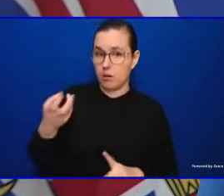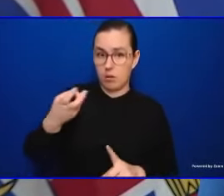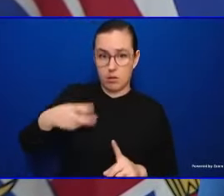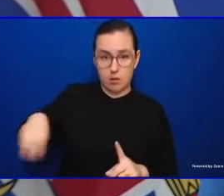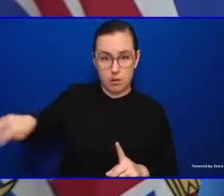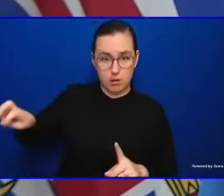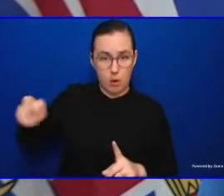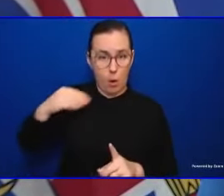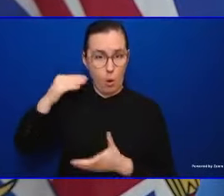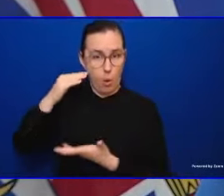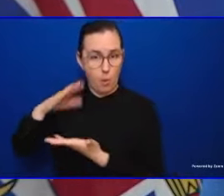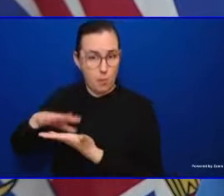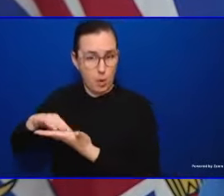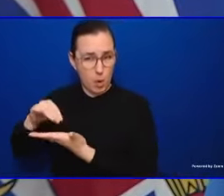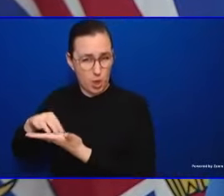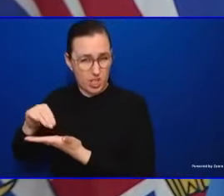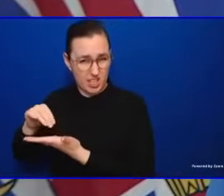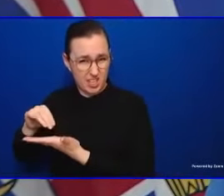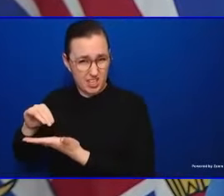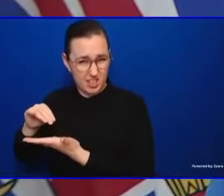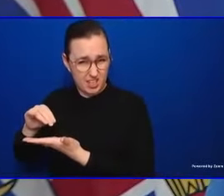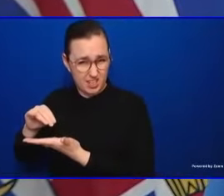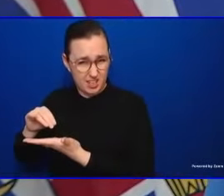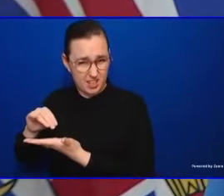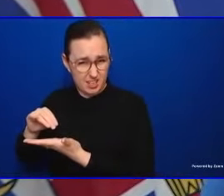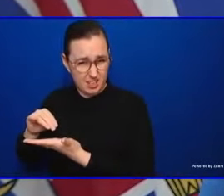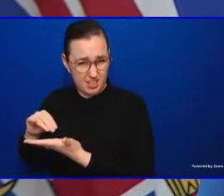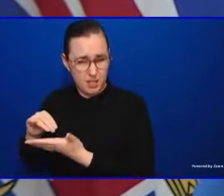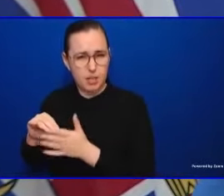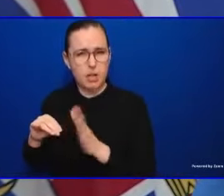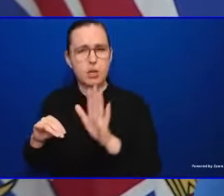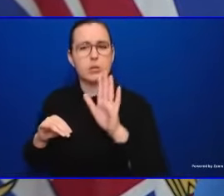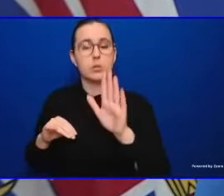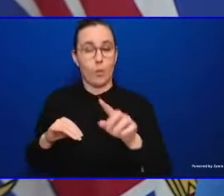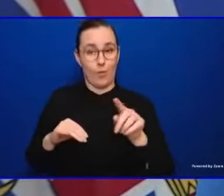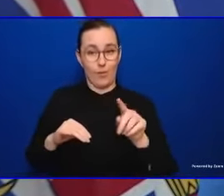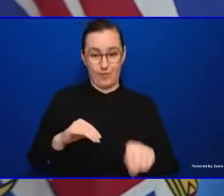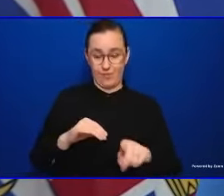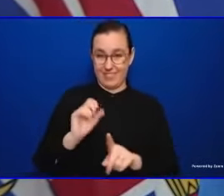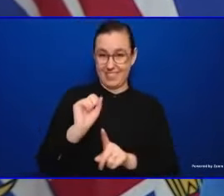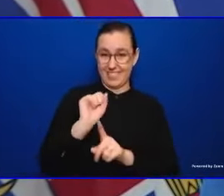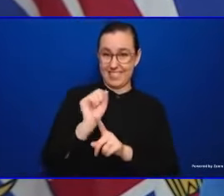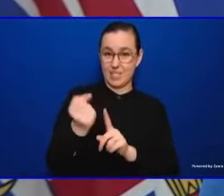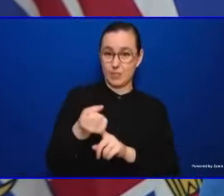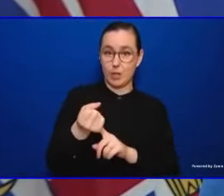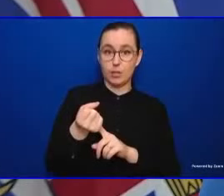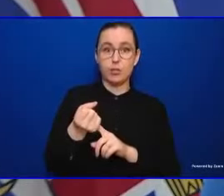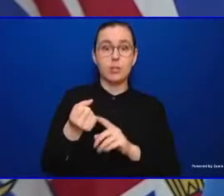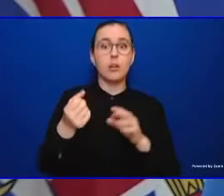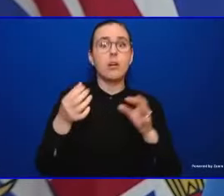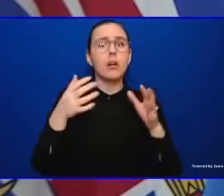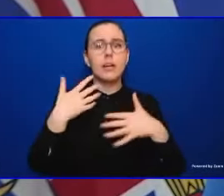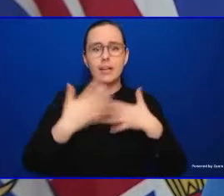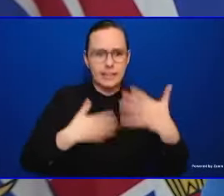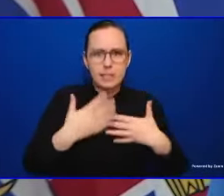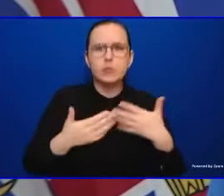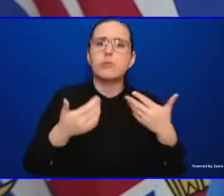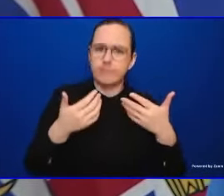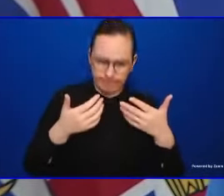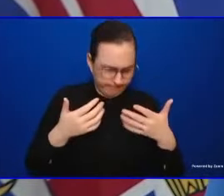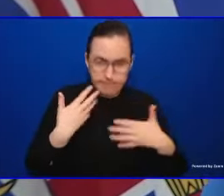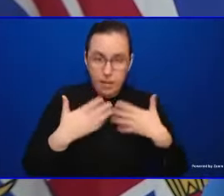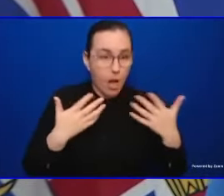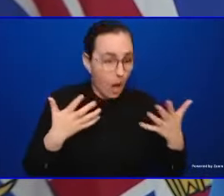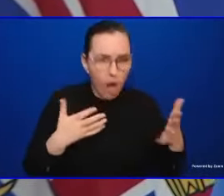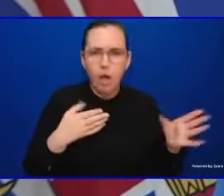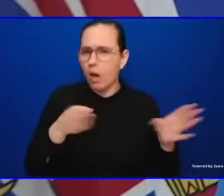are situations where likely the decision will be made quickly, but parents would be notified that that will happen. There will be